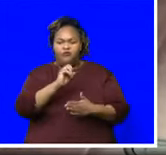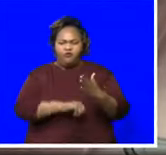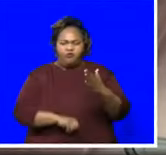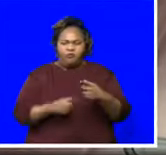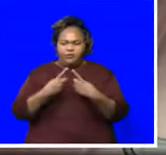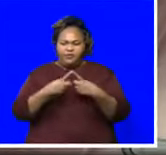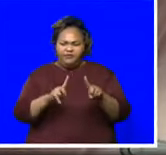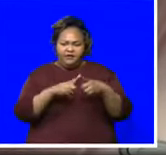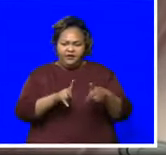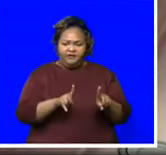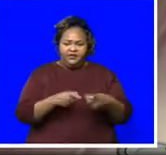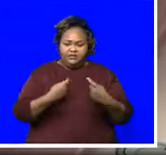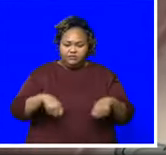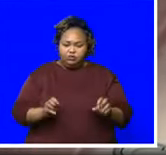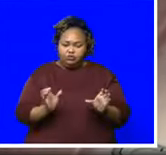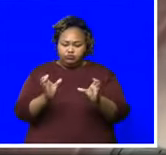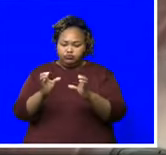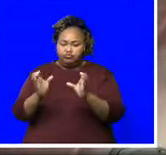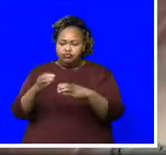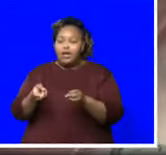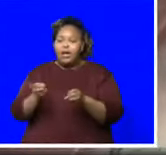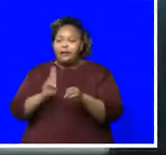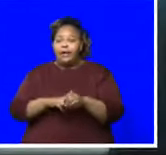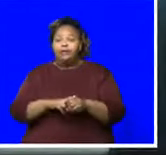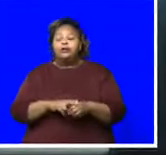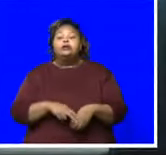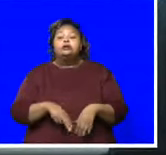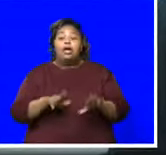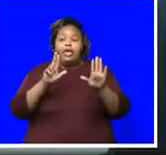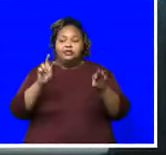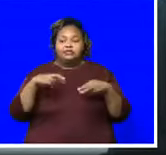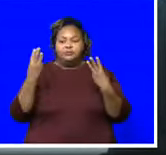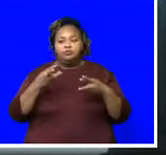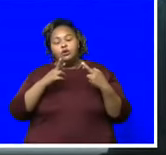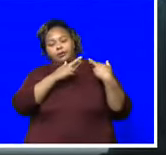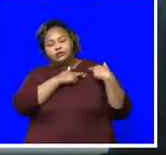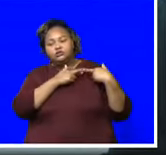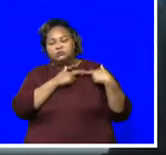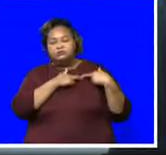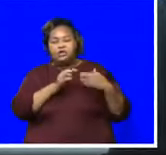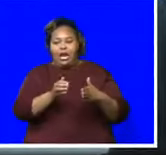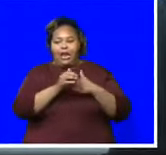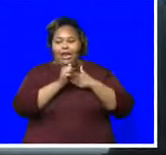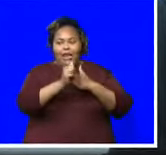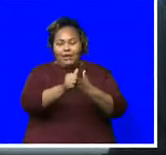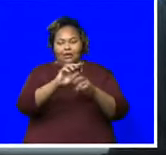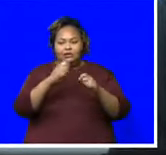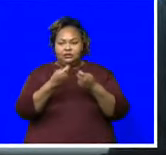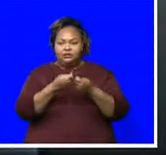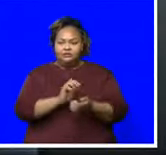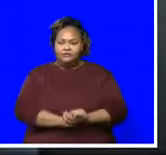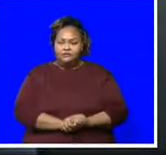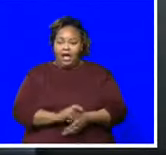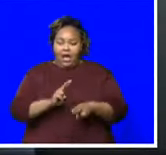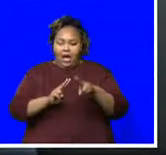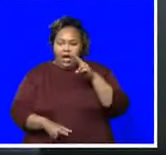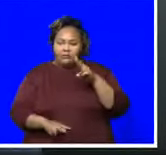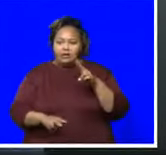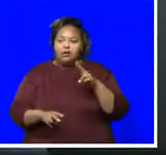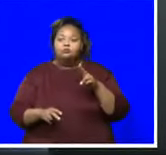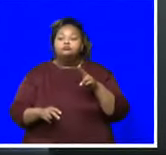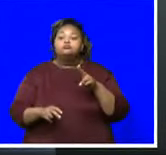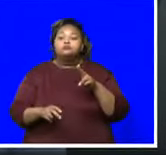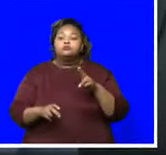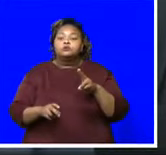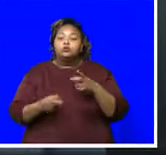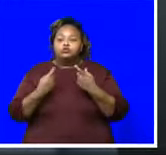abachuba lelibandla laba taba ngu 8 under athletics. We have Sibusiso Matsenjwa as